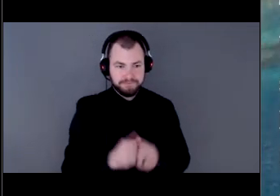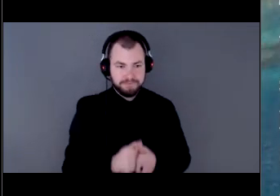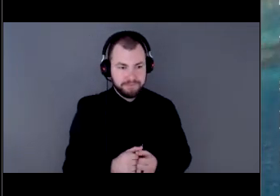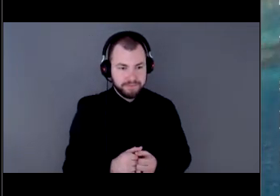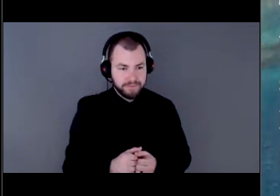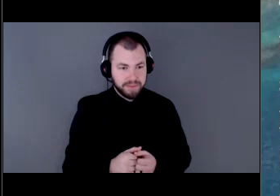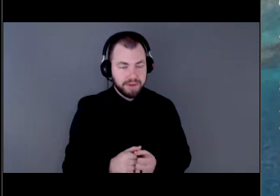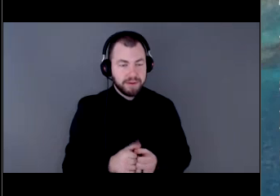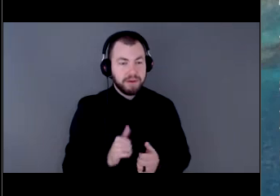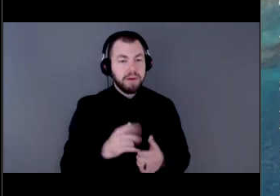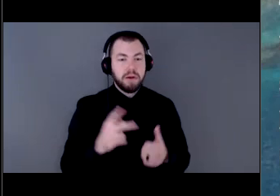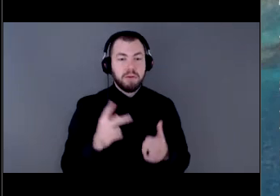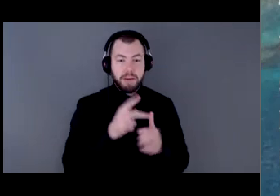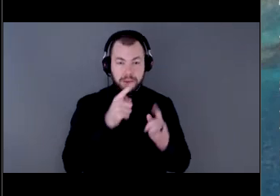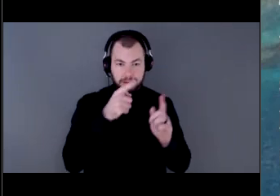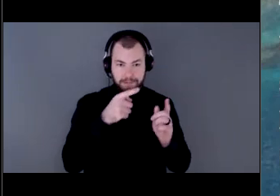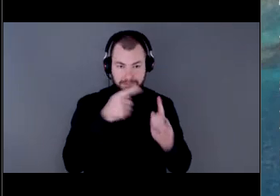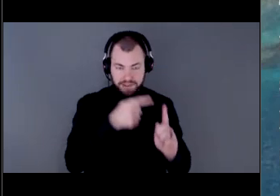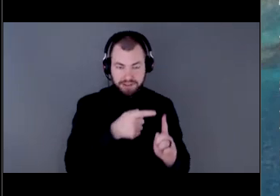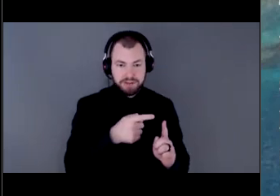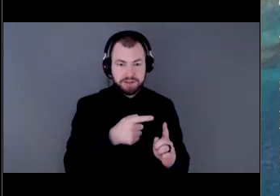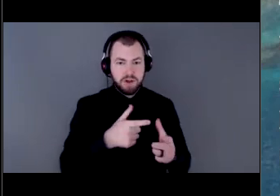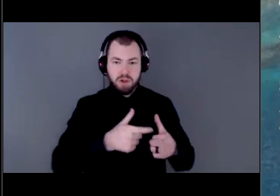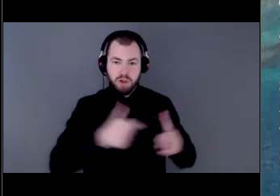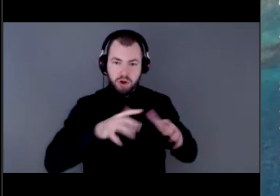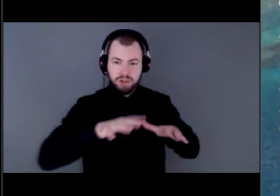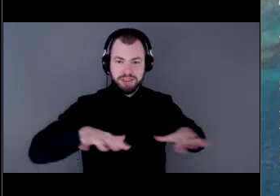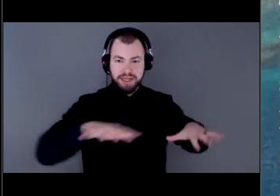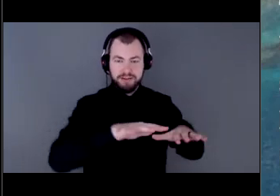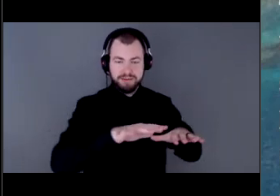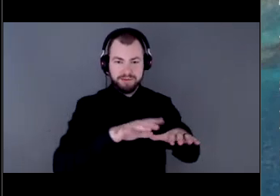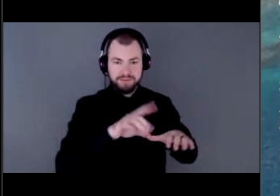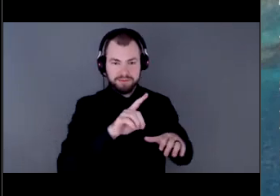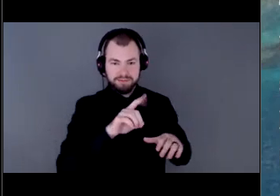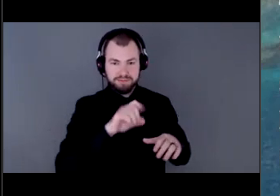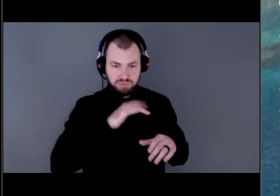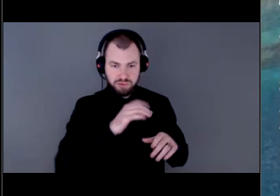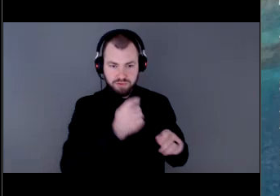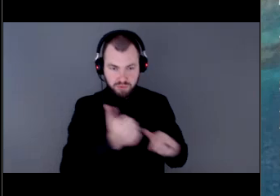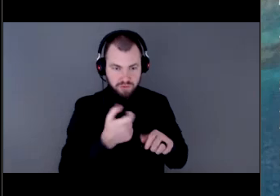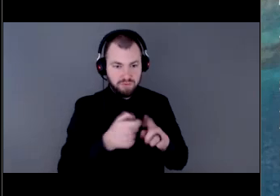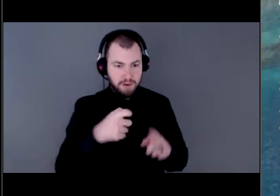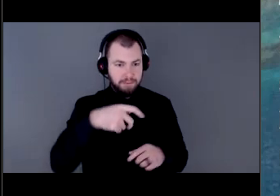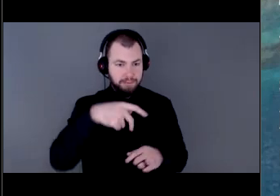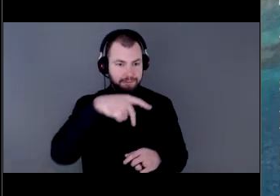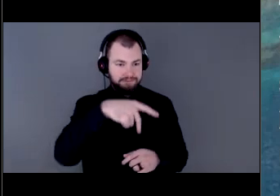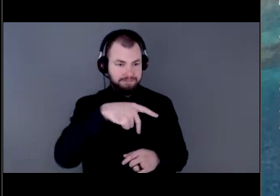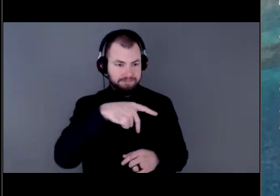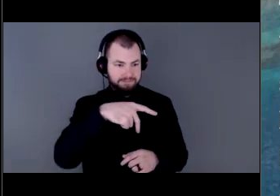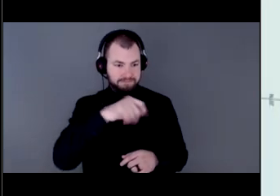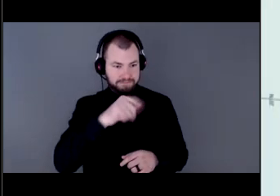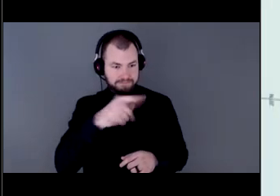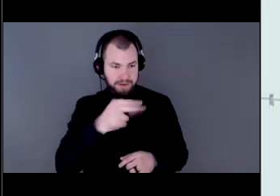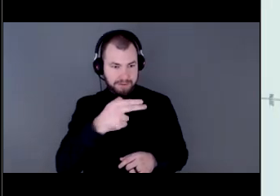conduct large-scale marine debris removals from the Papahanaumokuakea Marine national monument.